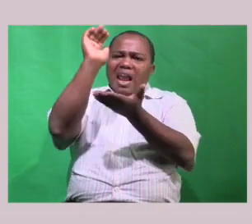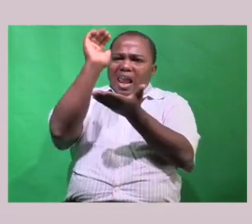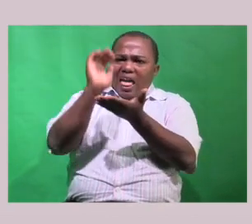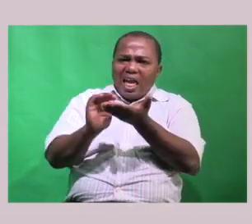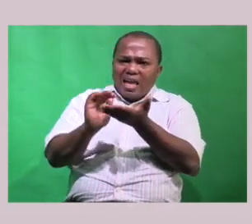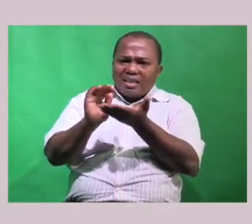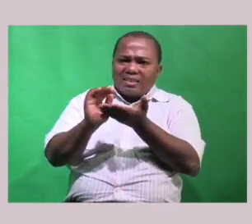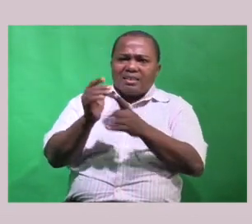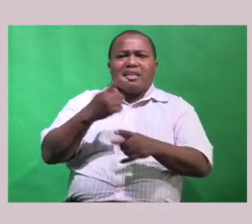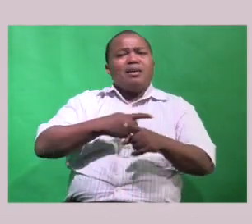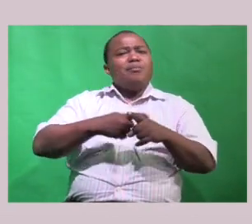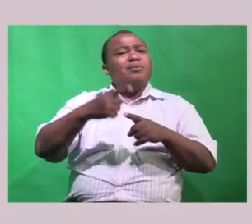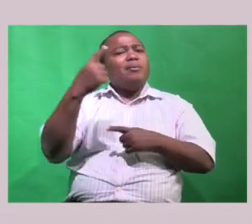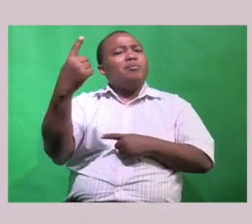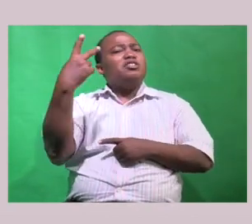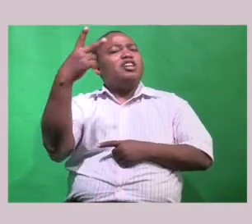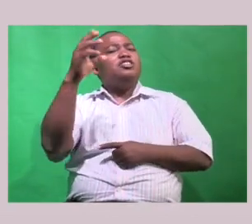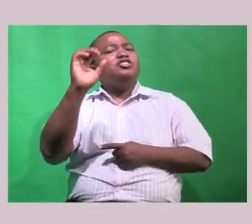120.